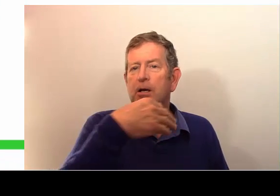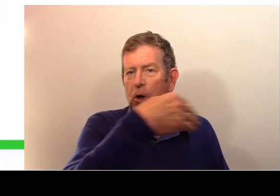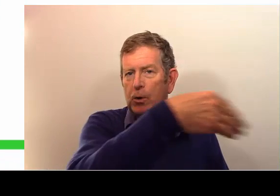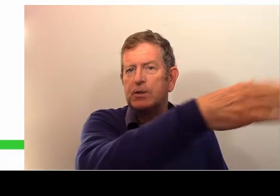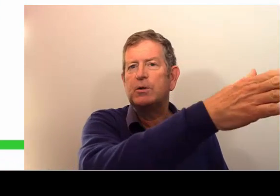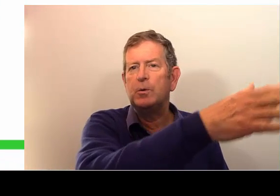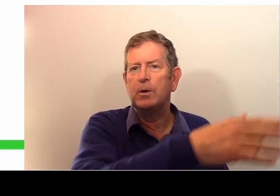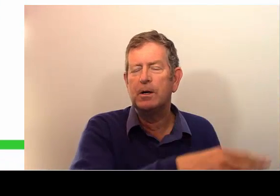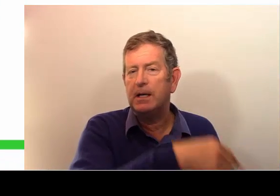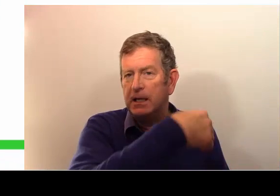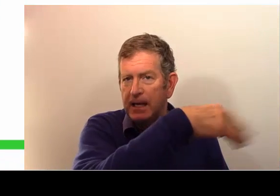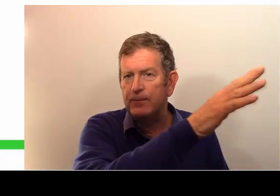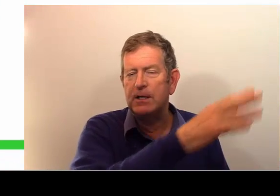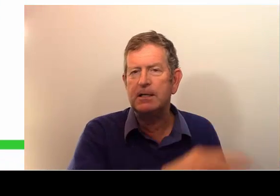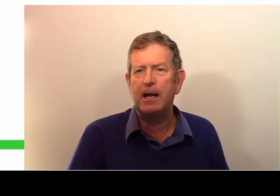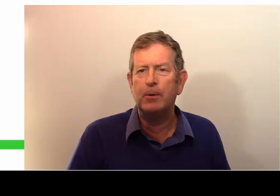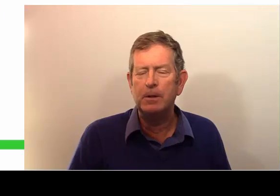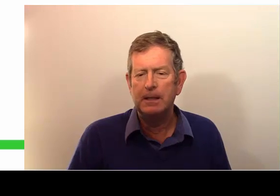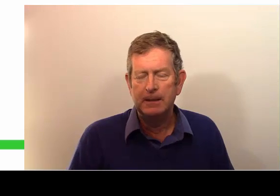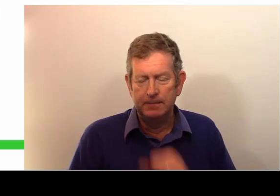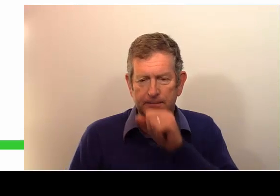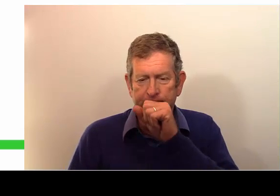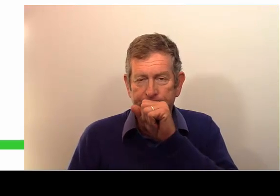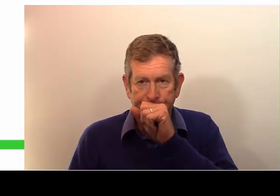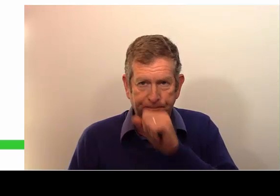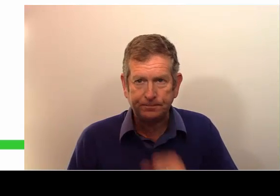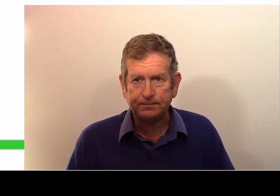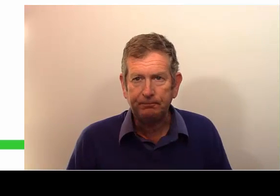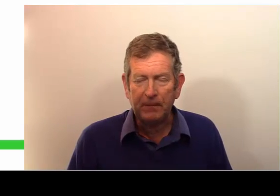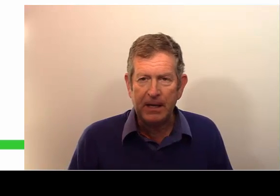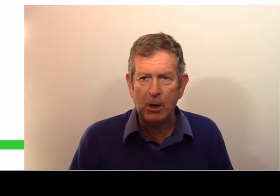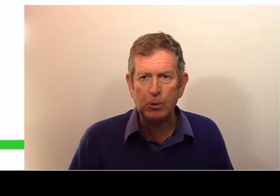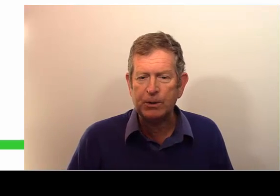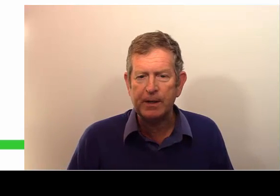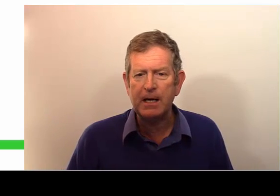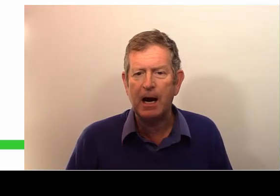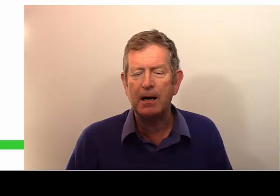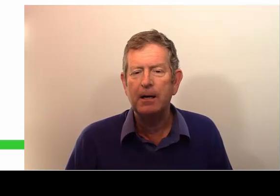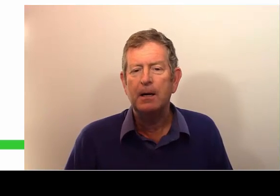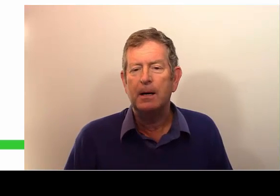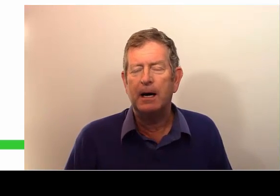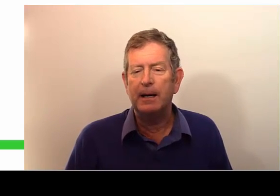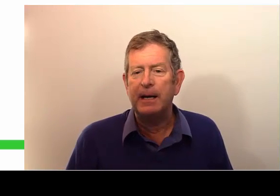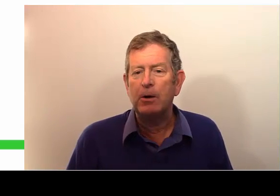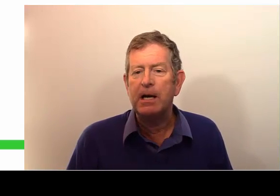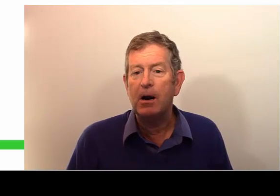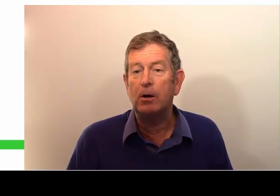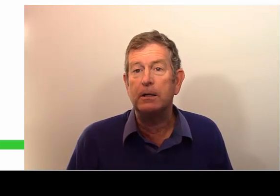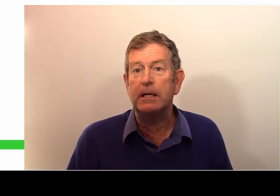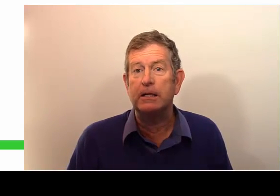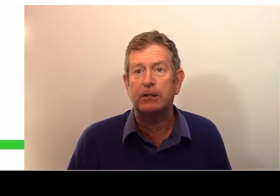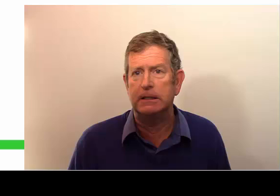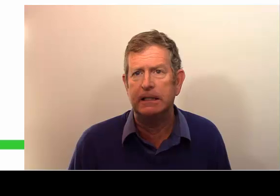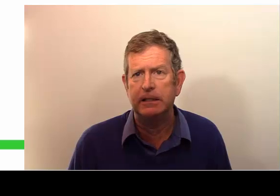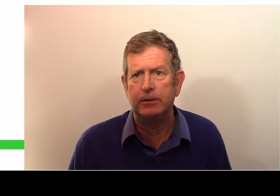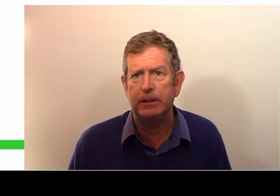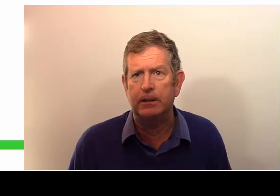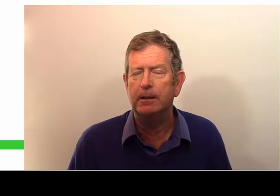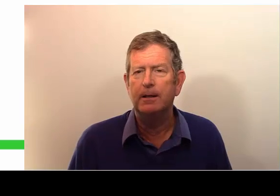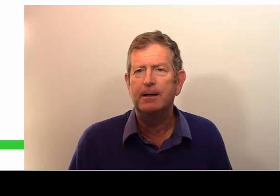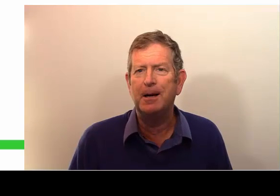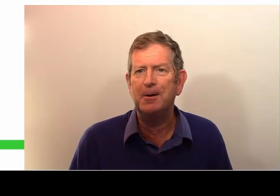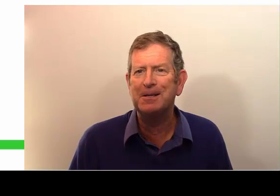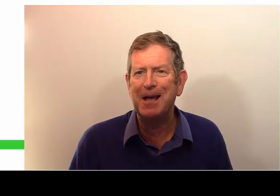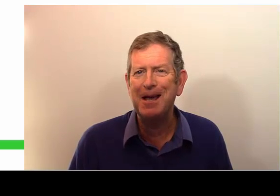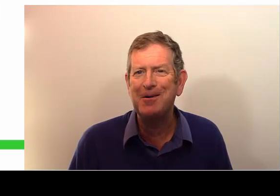up. He goes to work. He leaves the table. He goes to the car. And now Carol is